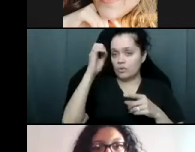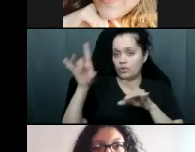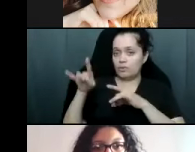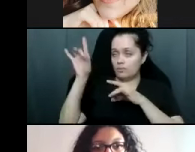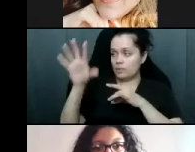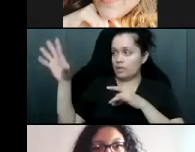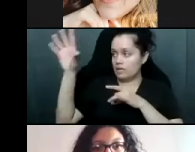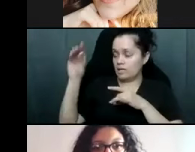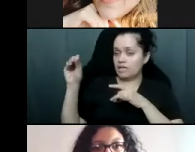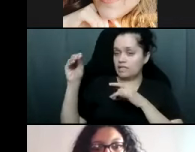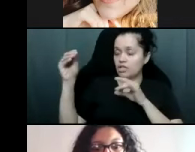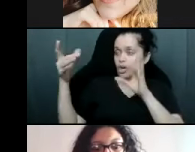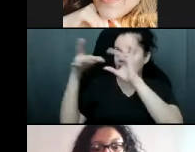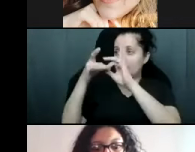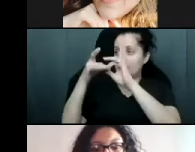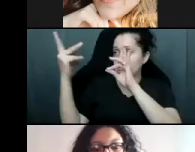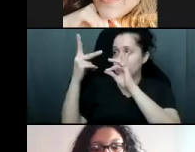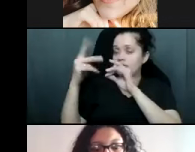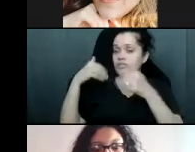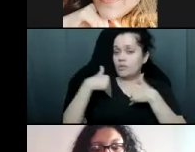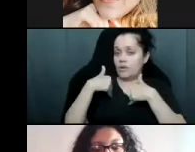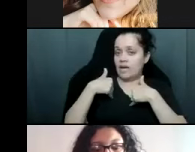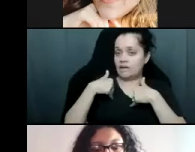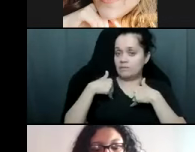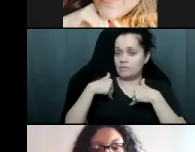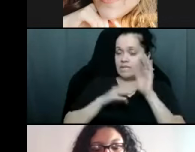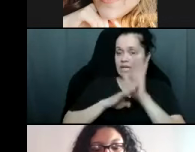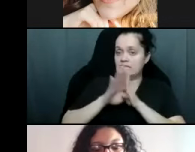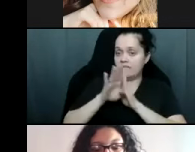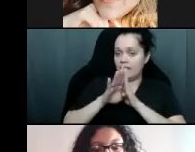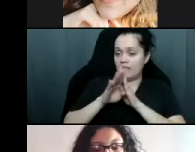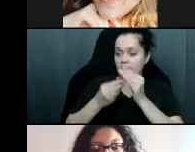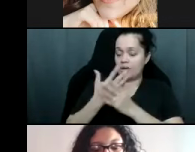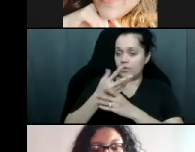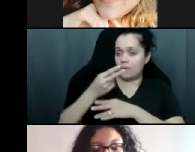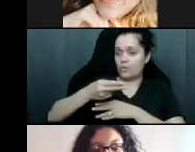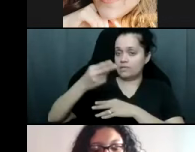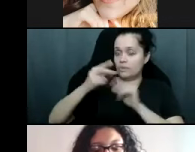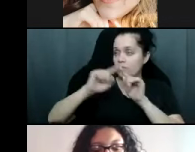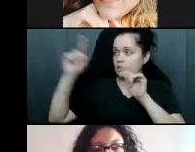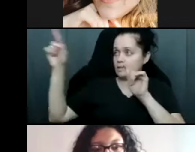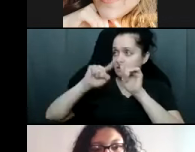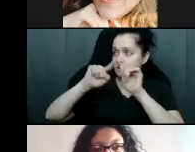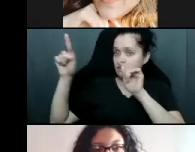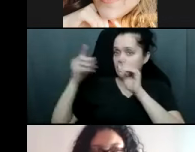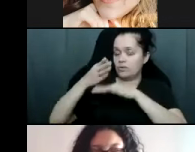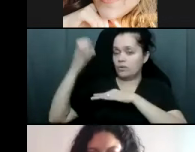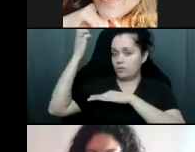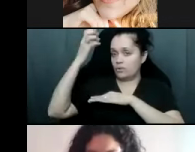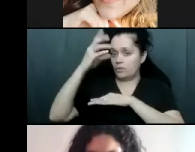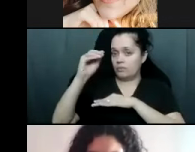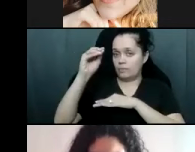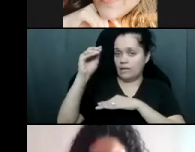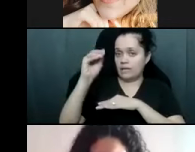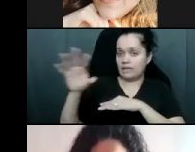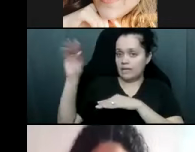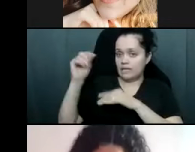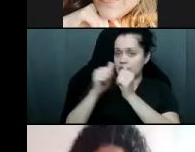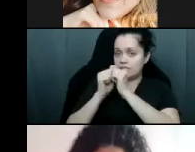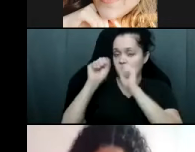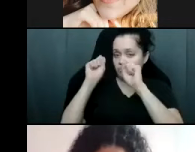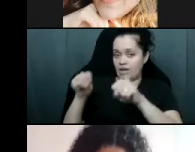connected, for instance, so animals can go and develop and evolve historically across Europe and Asia together, moving